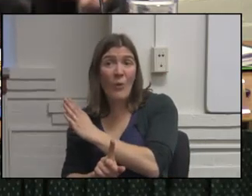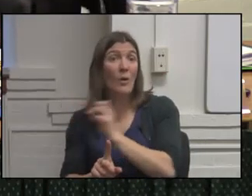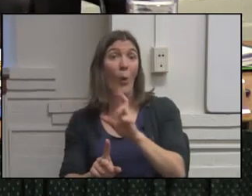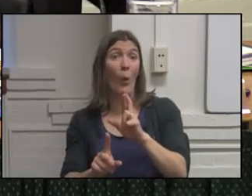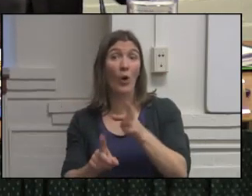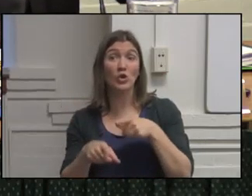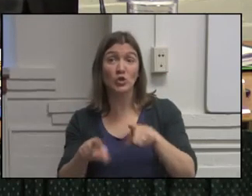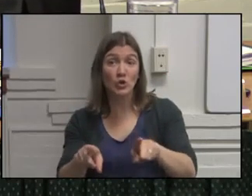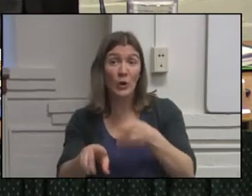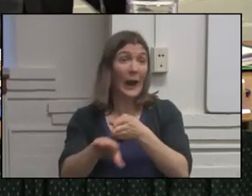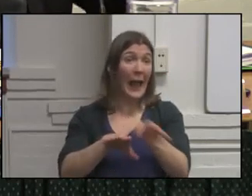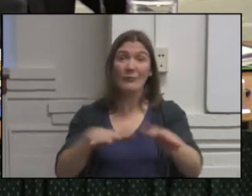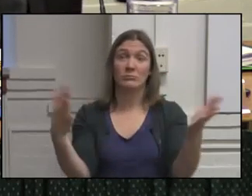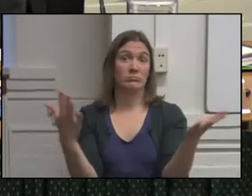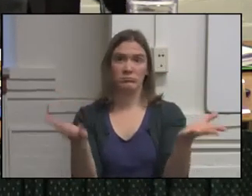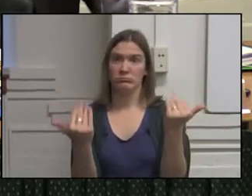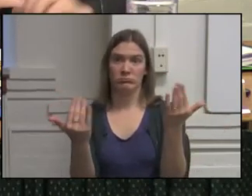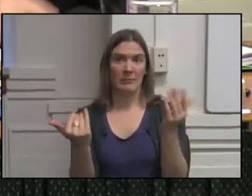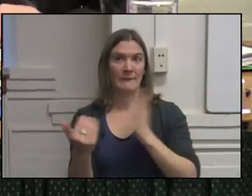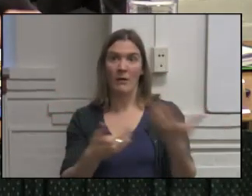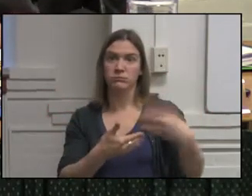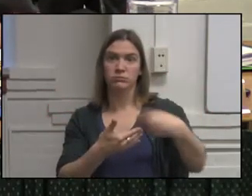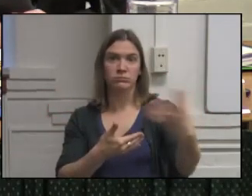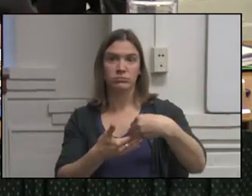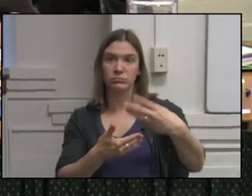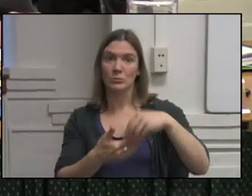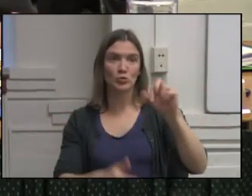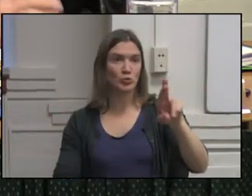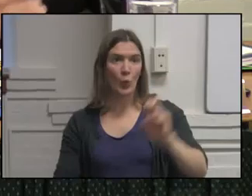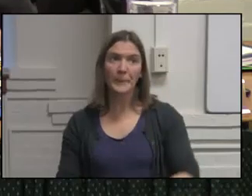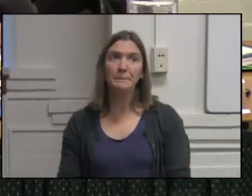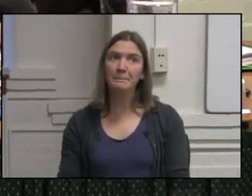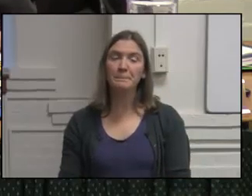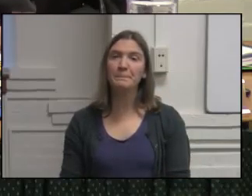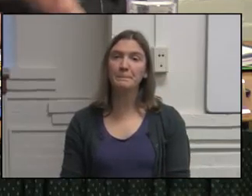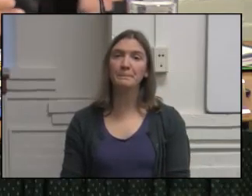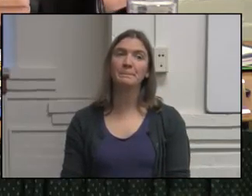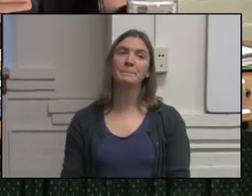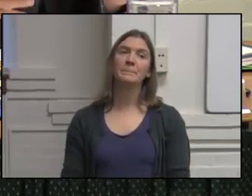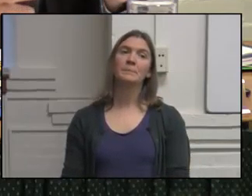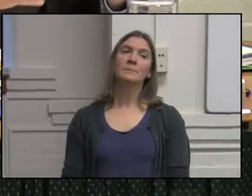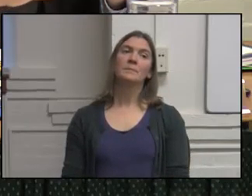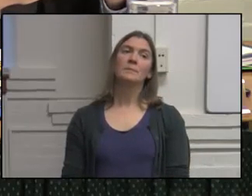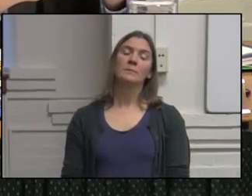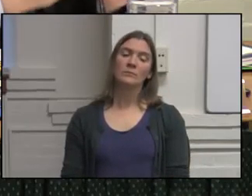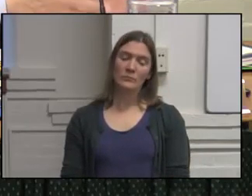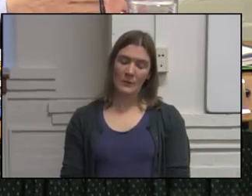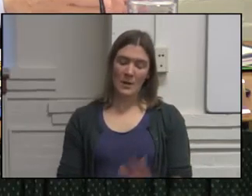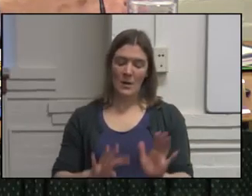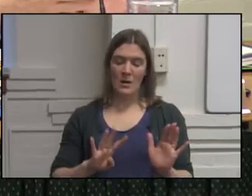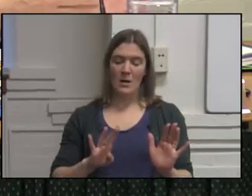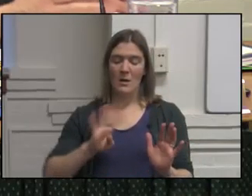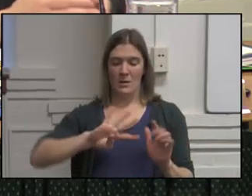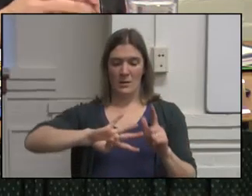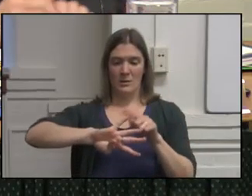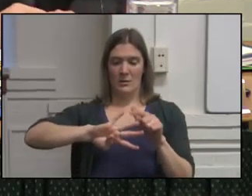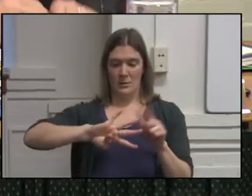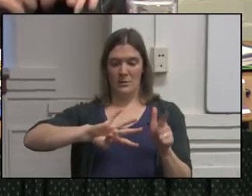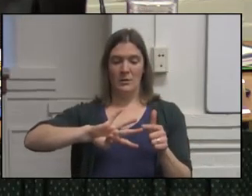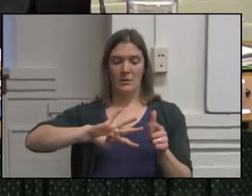21st meeting and or having, you know, fuller participation of the public in the process for those enterprise funds. And